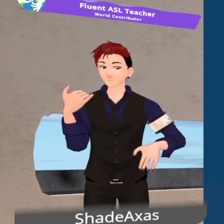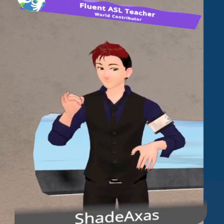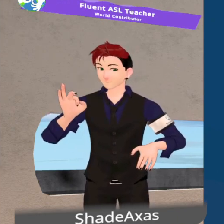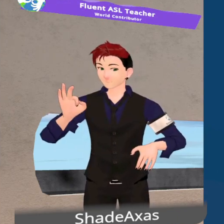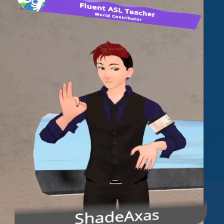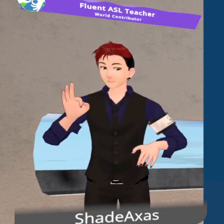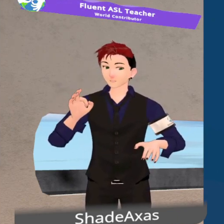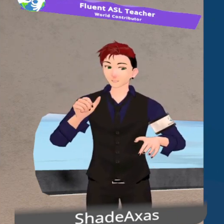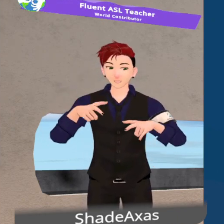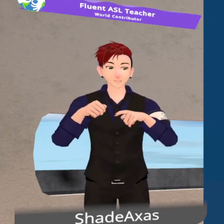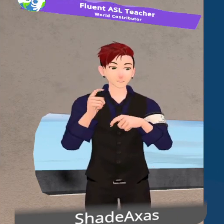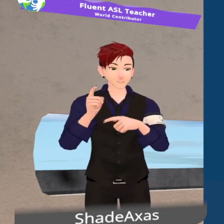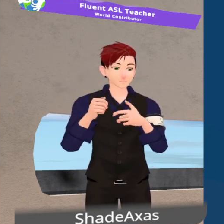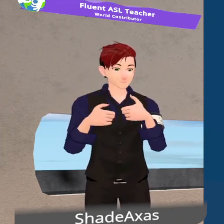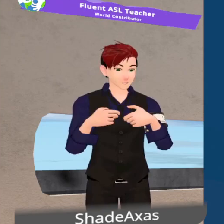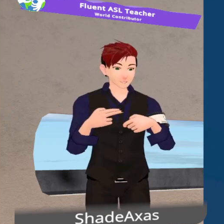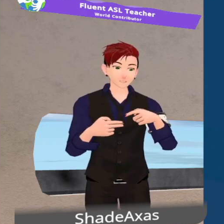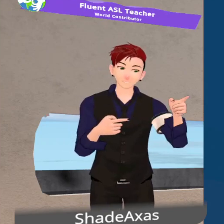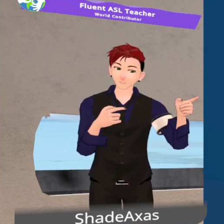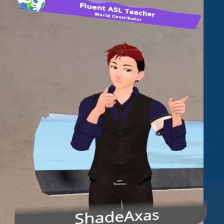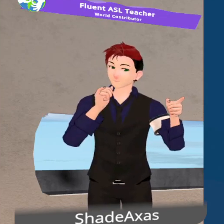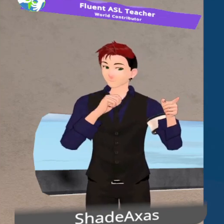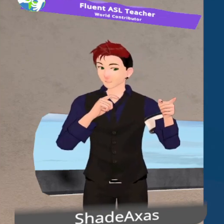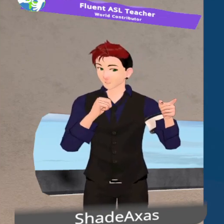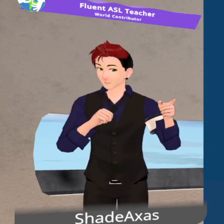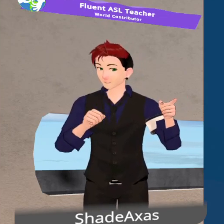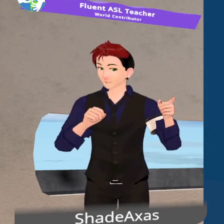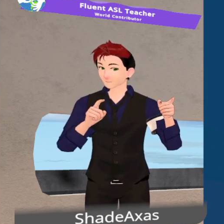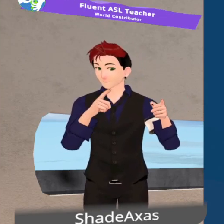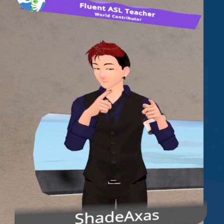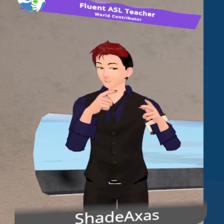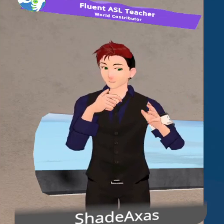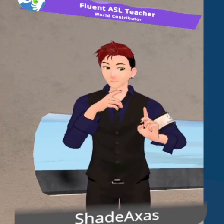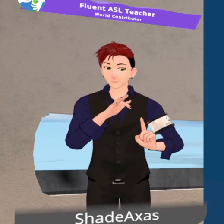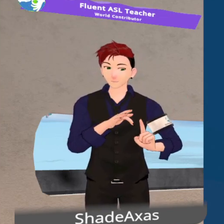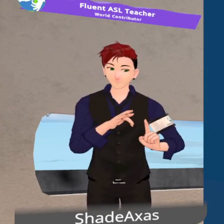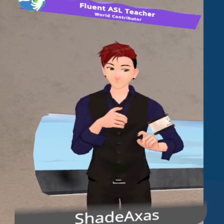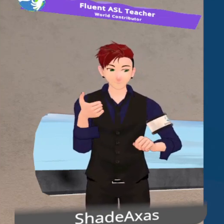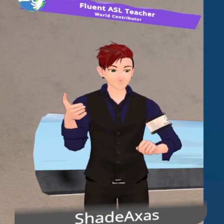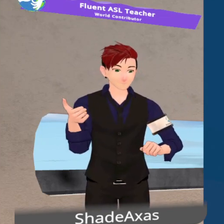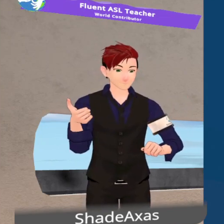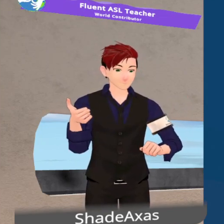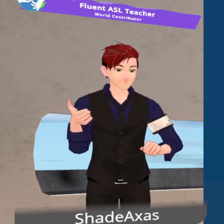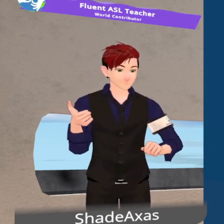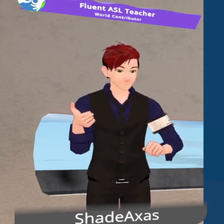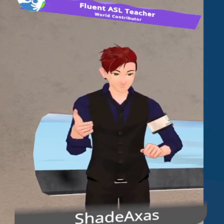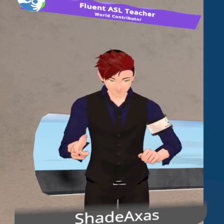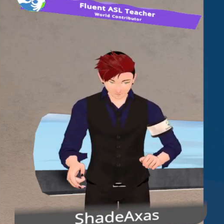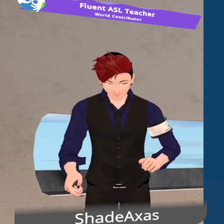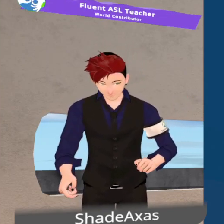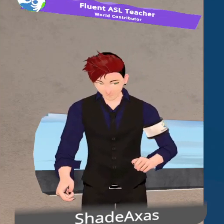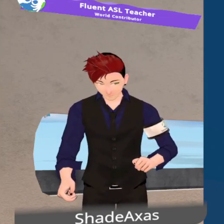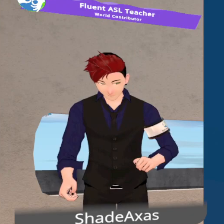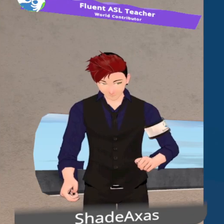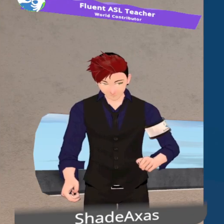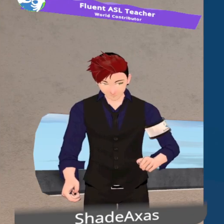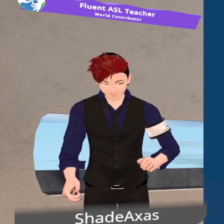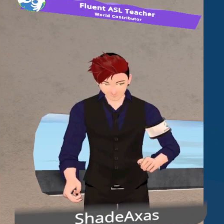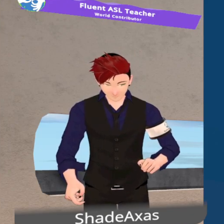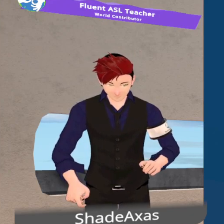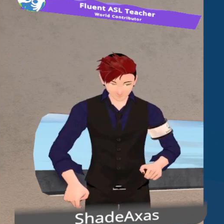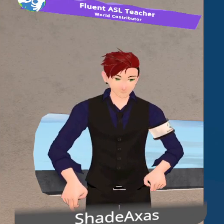teachers. If you have a mod issue, the orange, that's who you talk to. Okay?